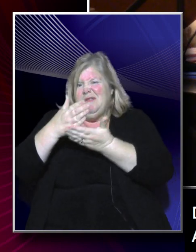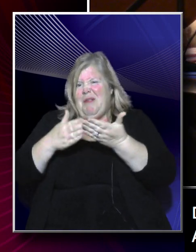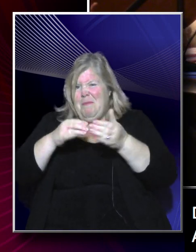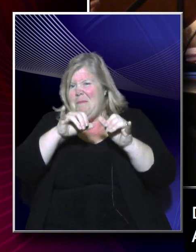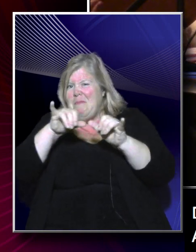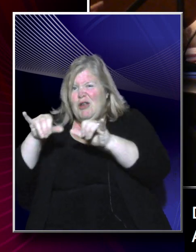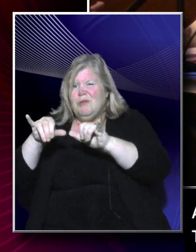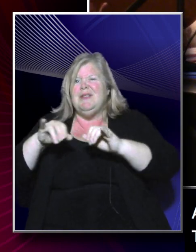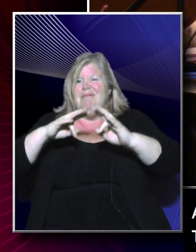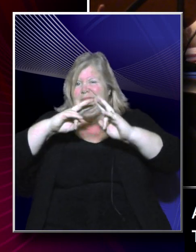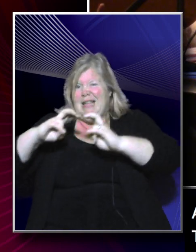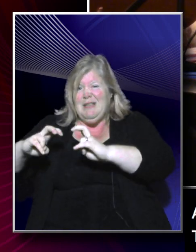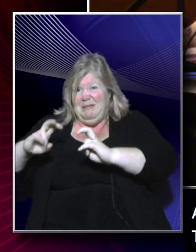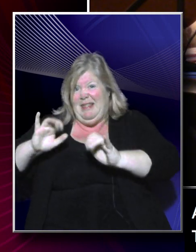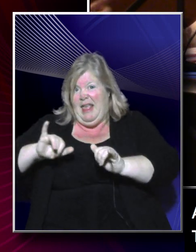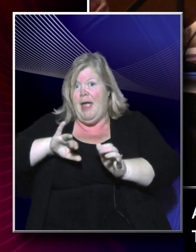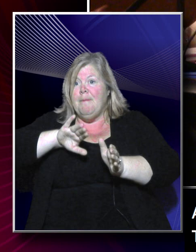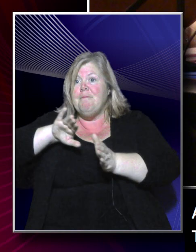my announcements.